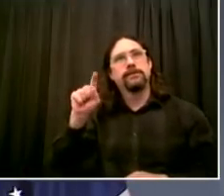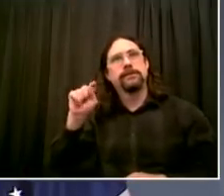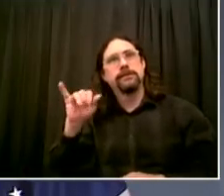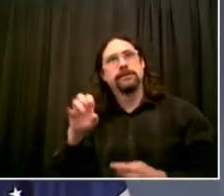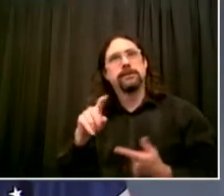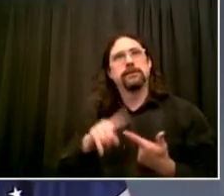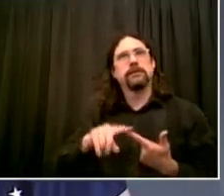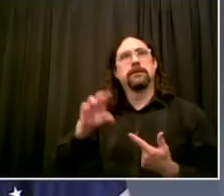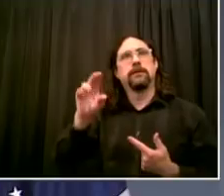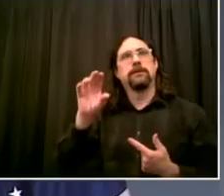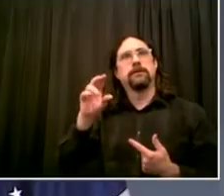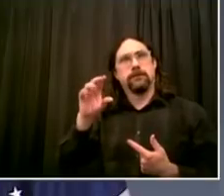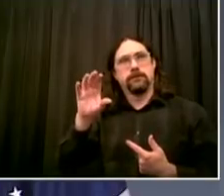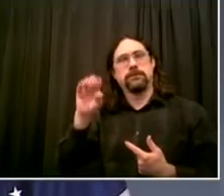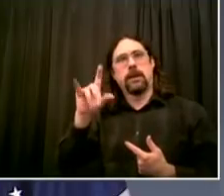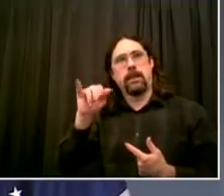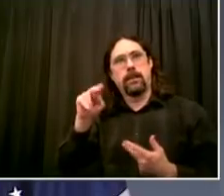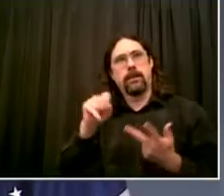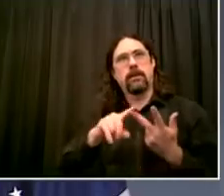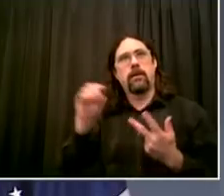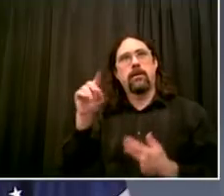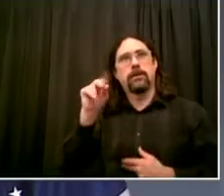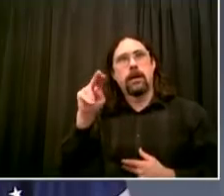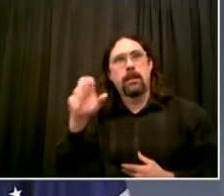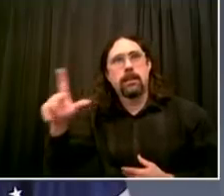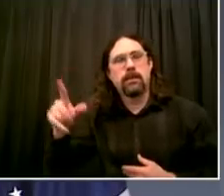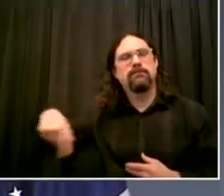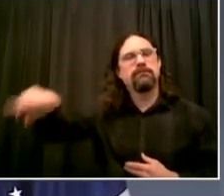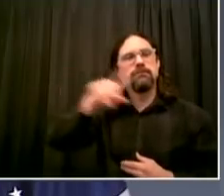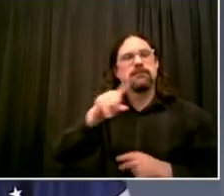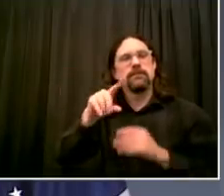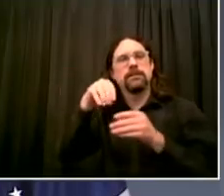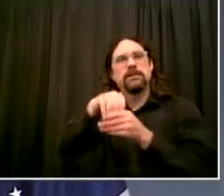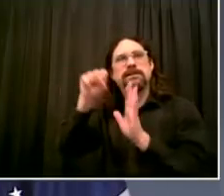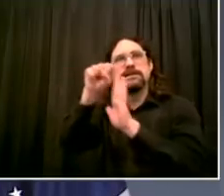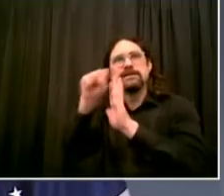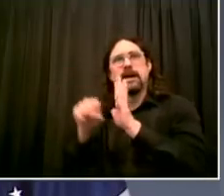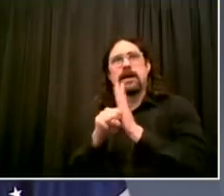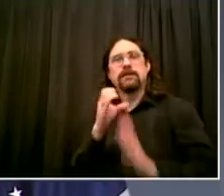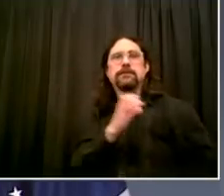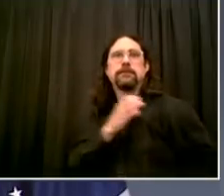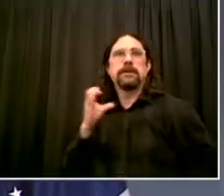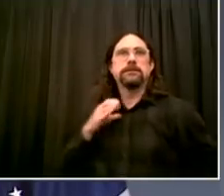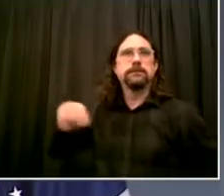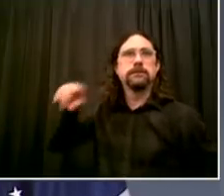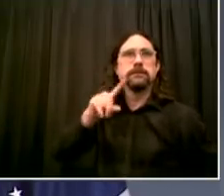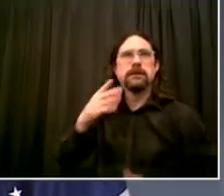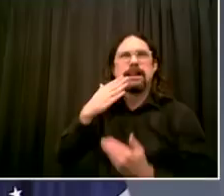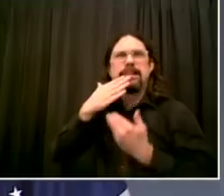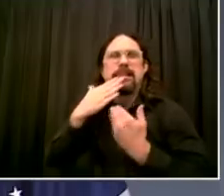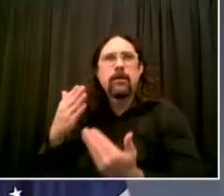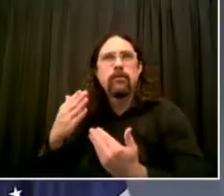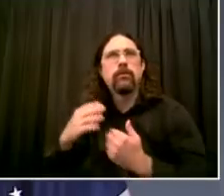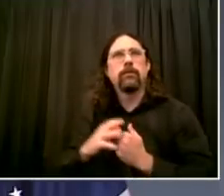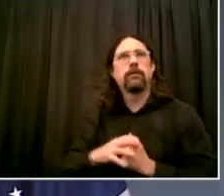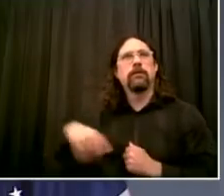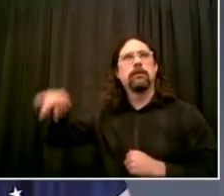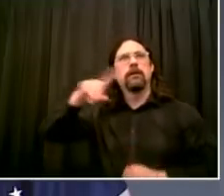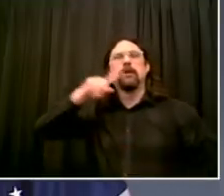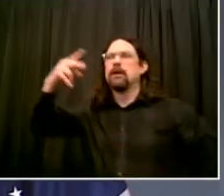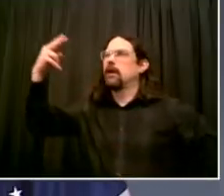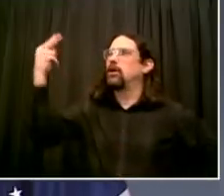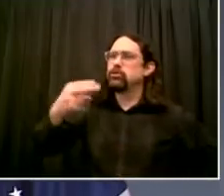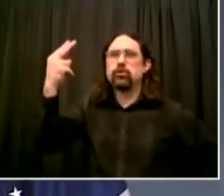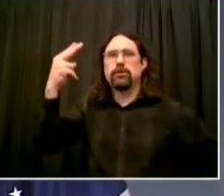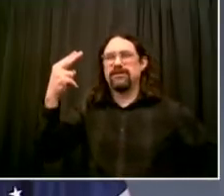historic. You can use a word like historic, and it can sometimes be overused. This is historic. This is one of the moments where